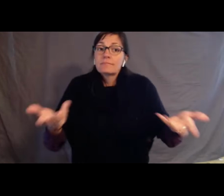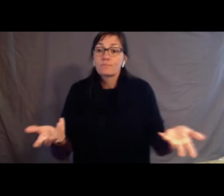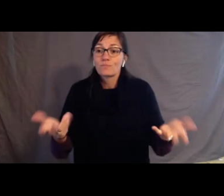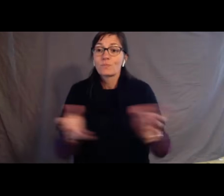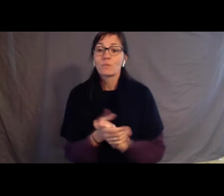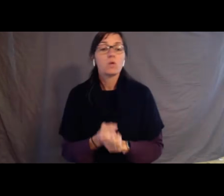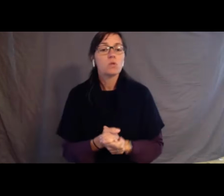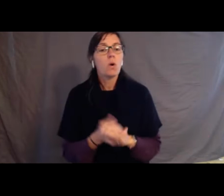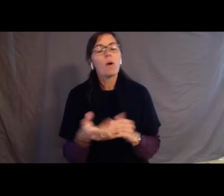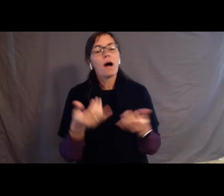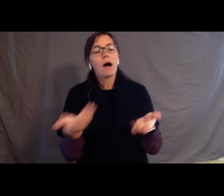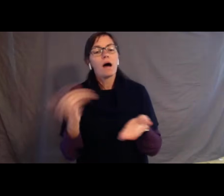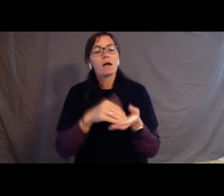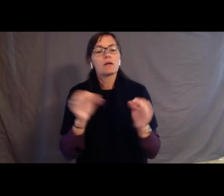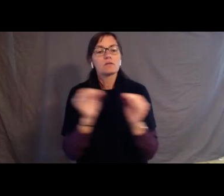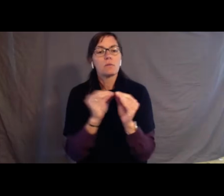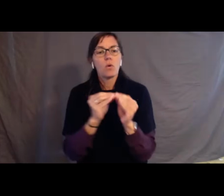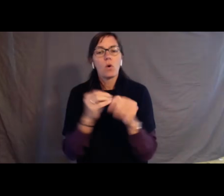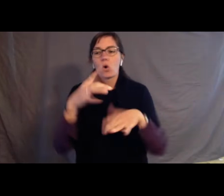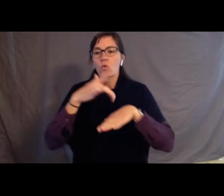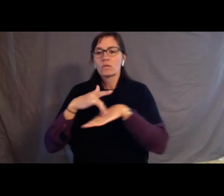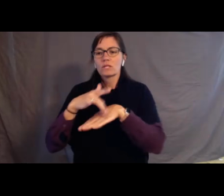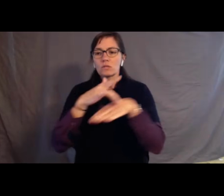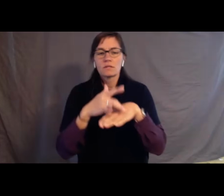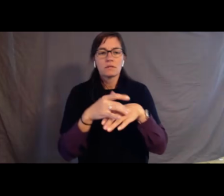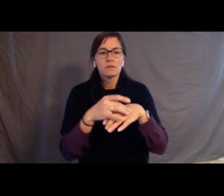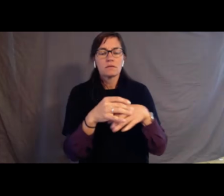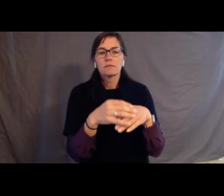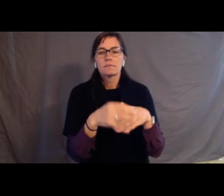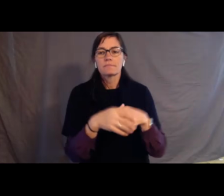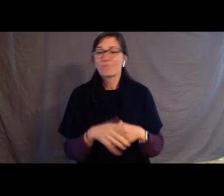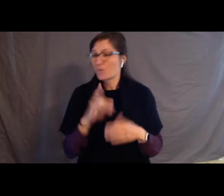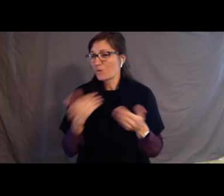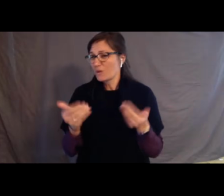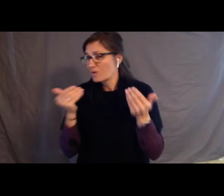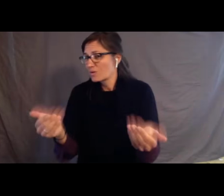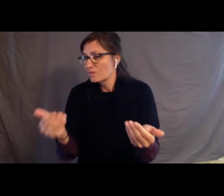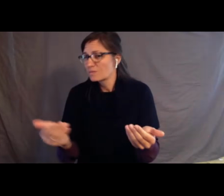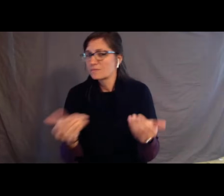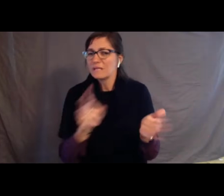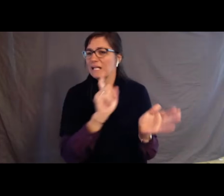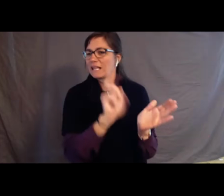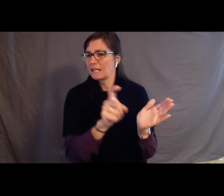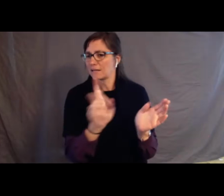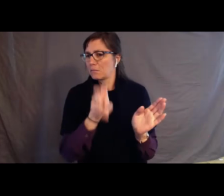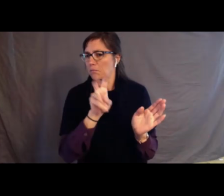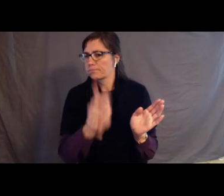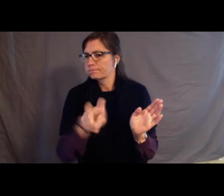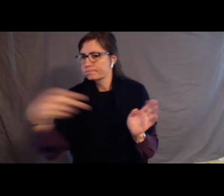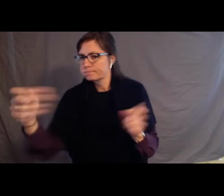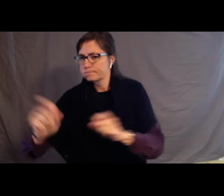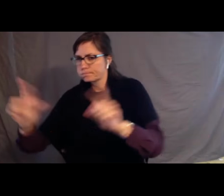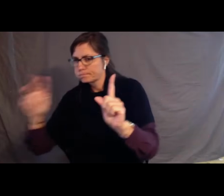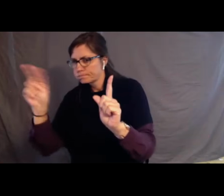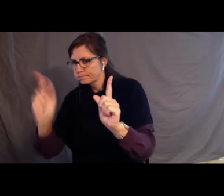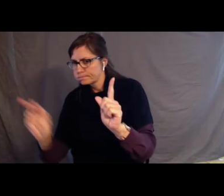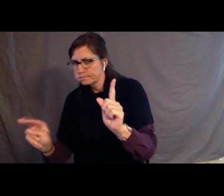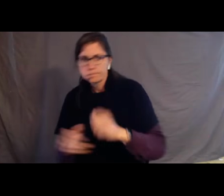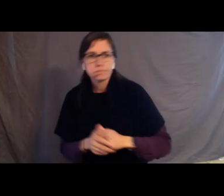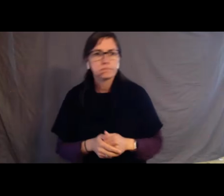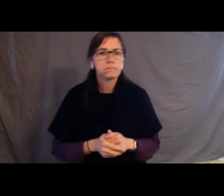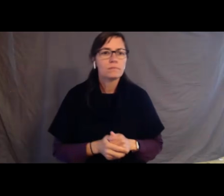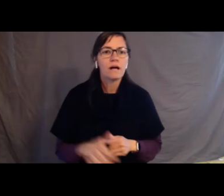some resources that are available. I really urge you to check these out. And the AFB resource,